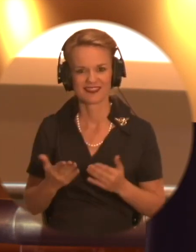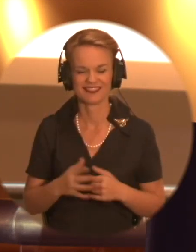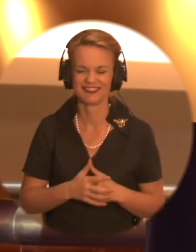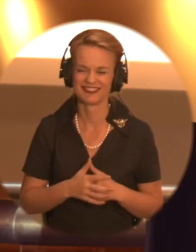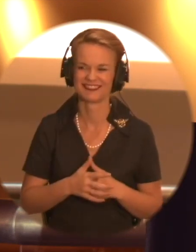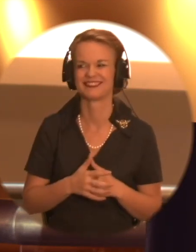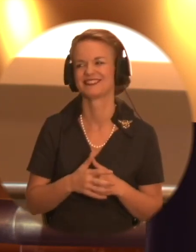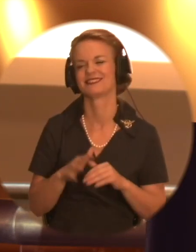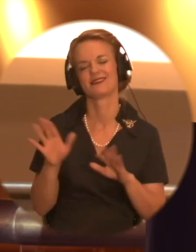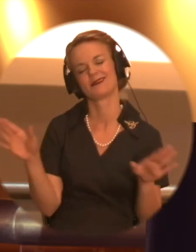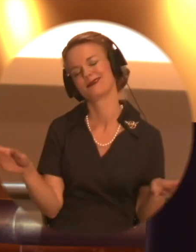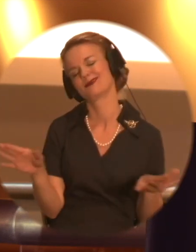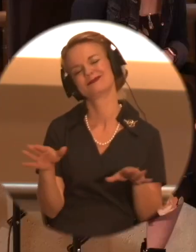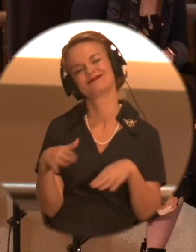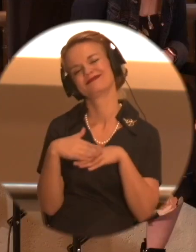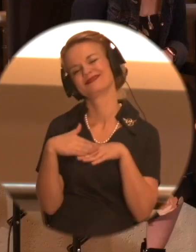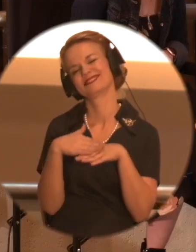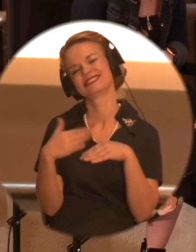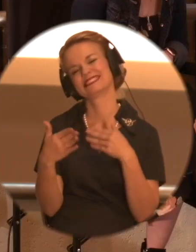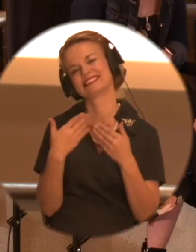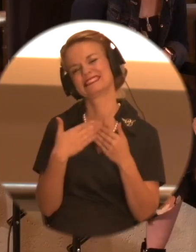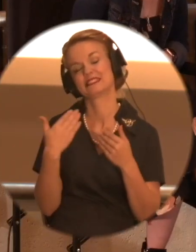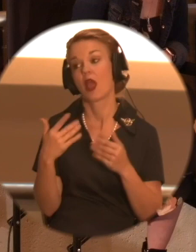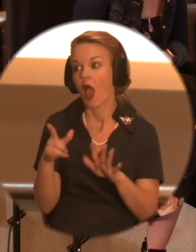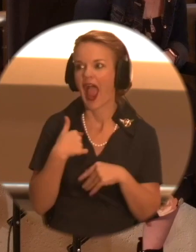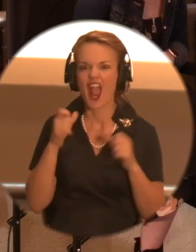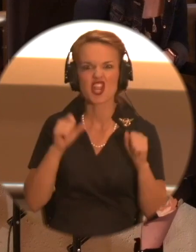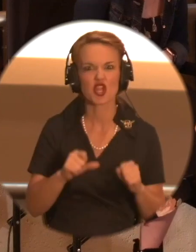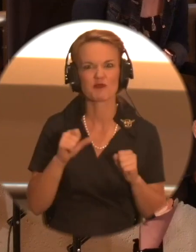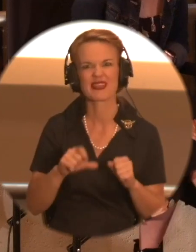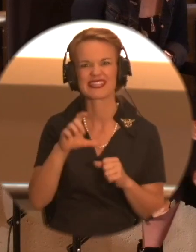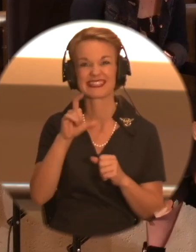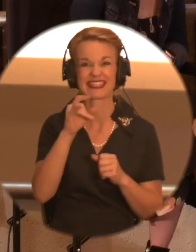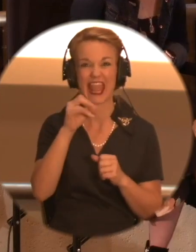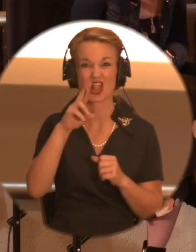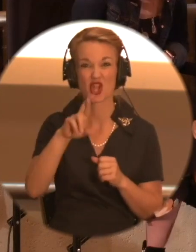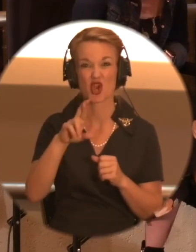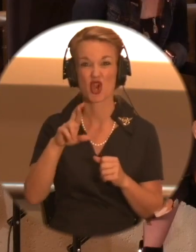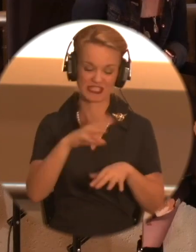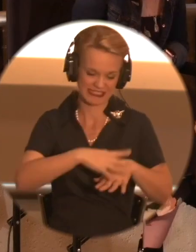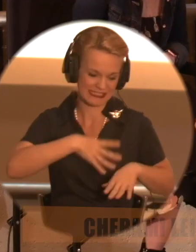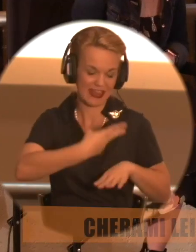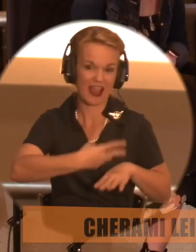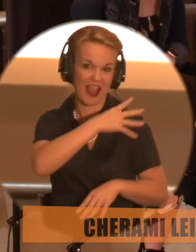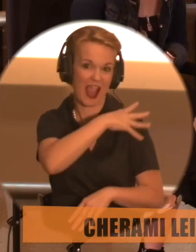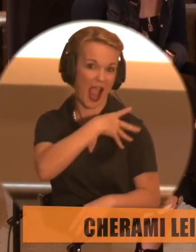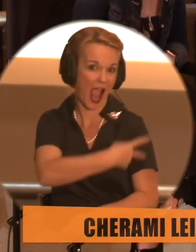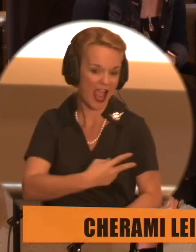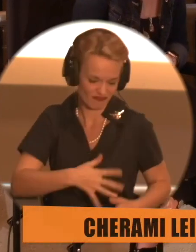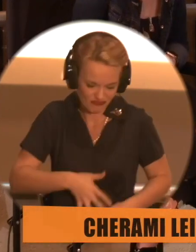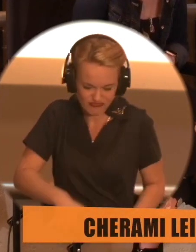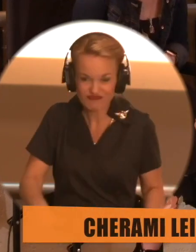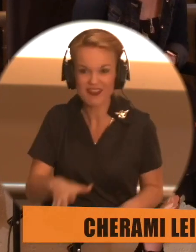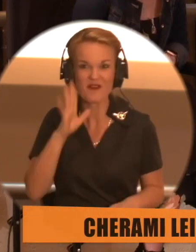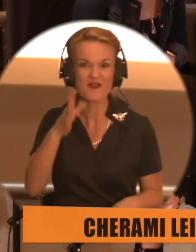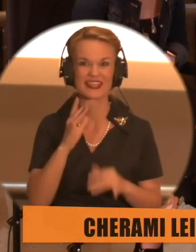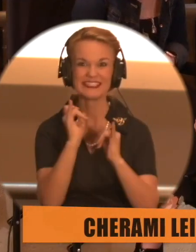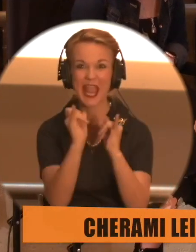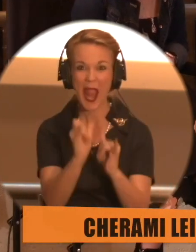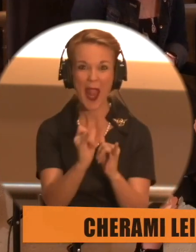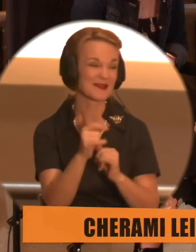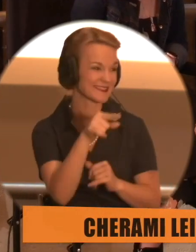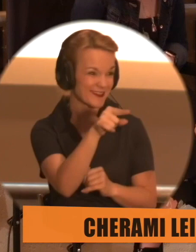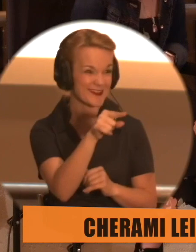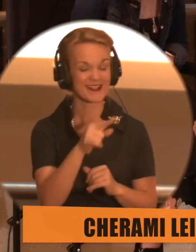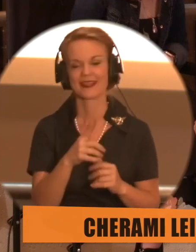it down a bit. It's Halloween. But I'm going to be a Sailor Scott. That's what we're going to talk about. We'll hook you up with them after the fact then. So. That's awesome. So before we